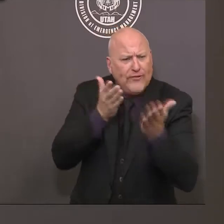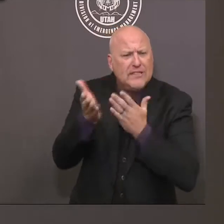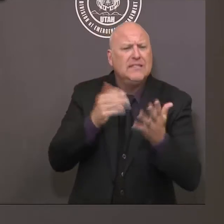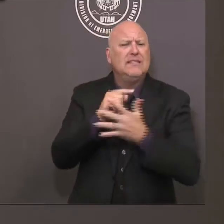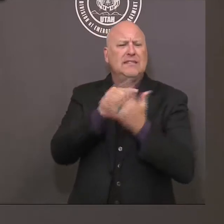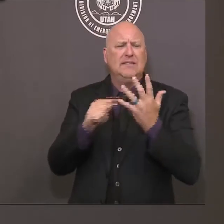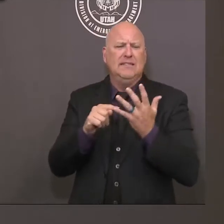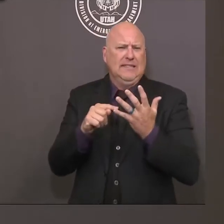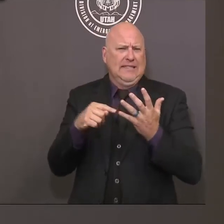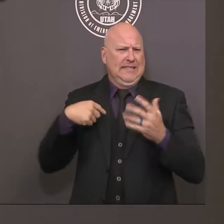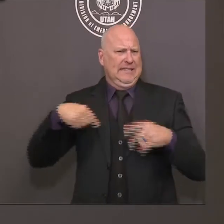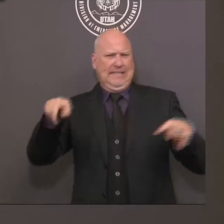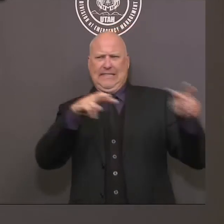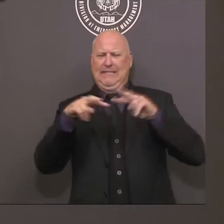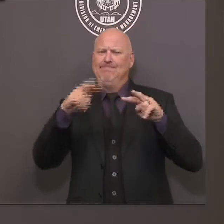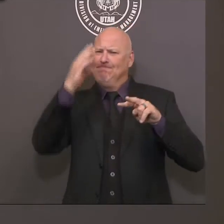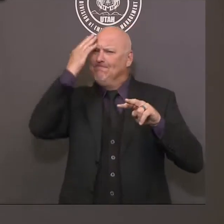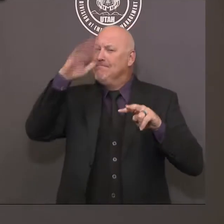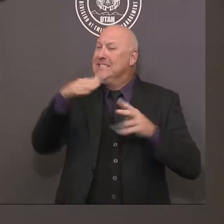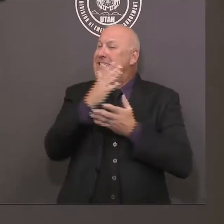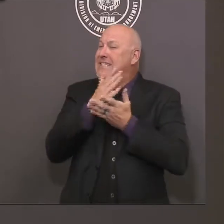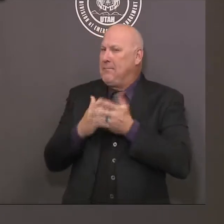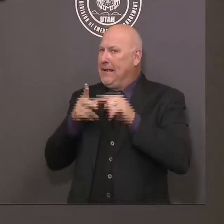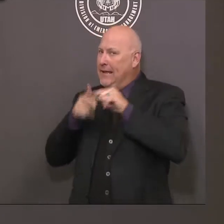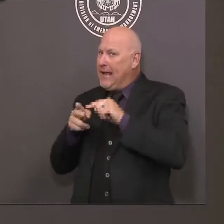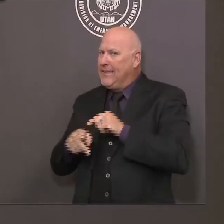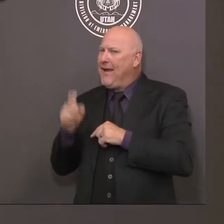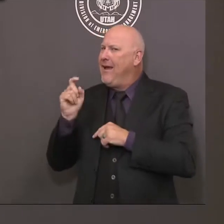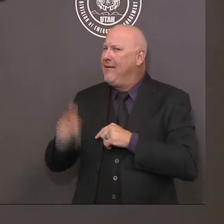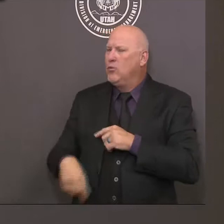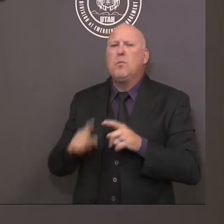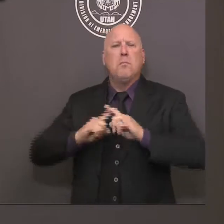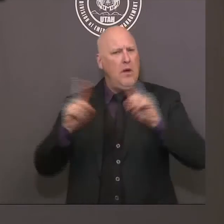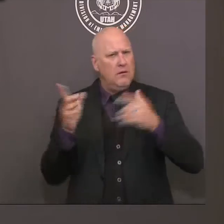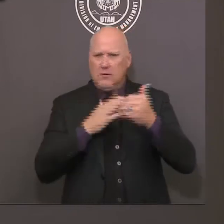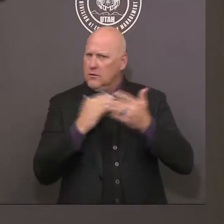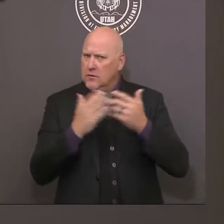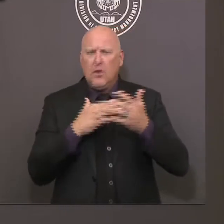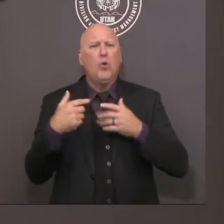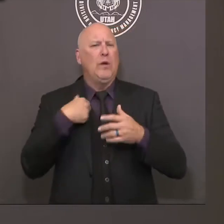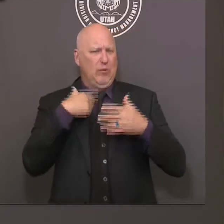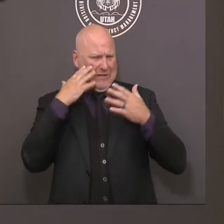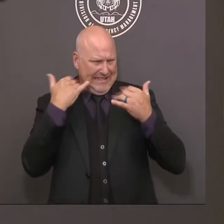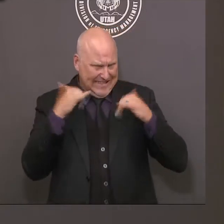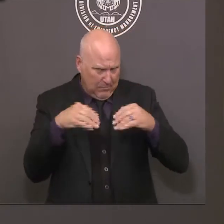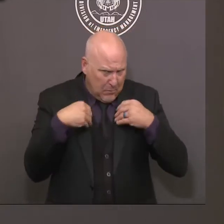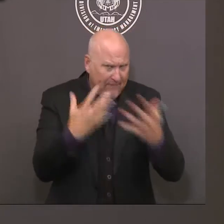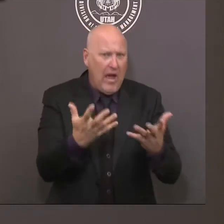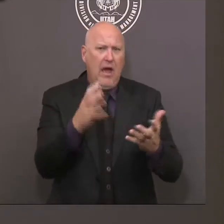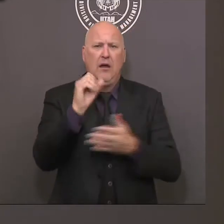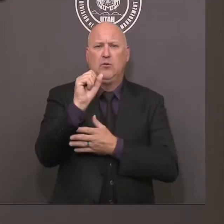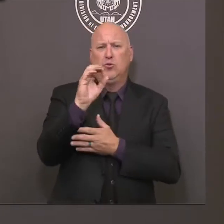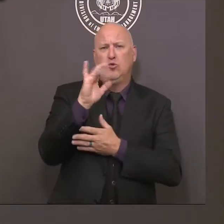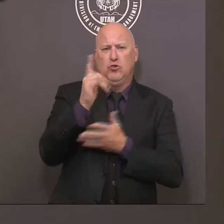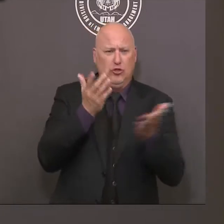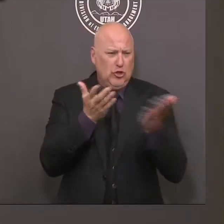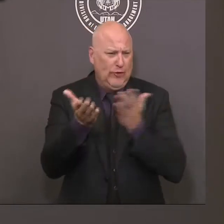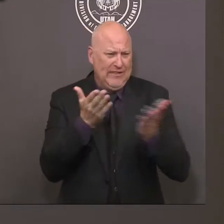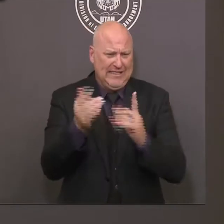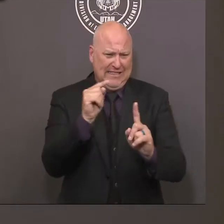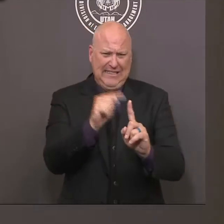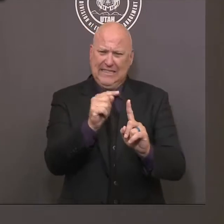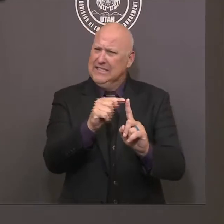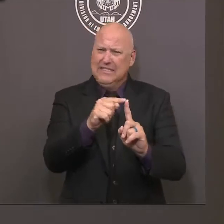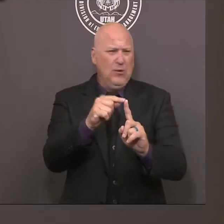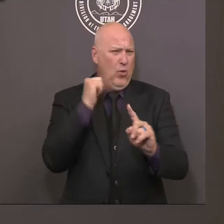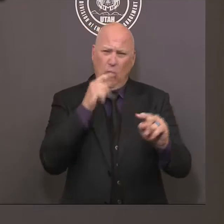social services will not be cut. It'll actually be increased by almost 6% with Medicaid increases. Education, we'll